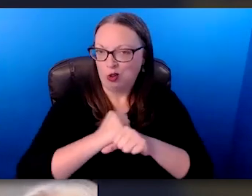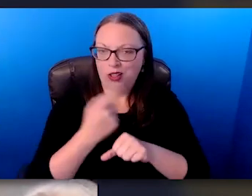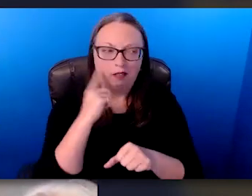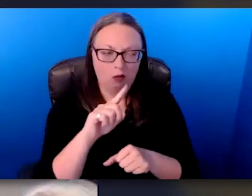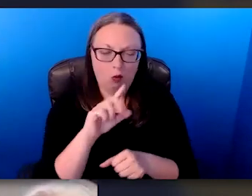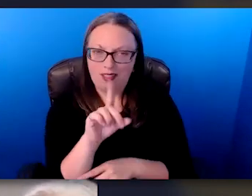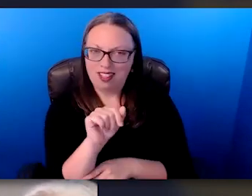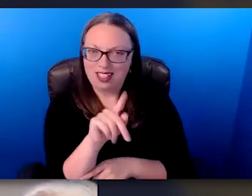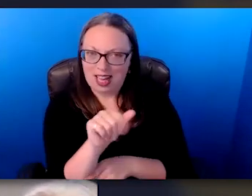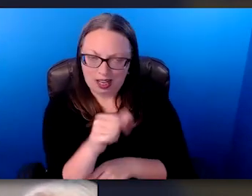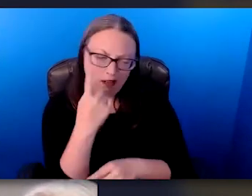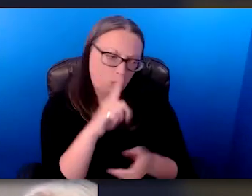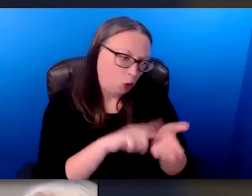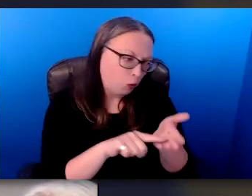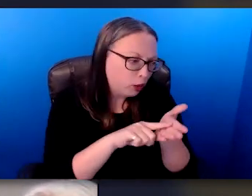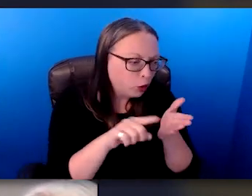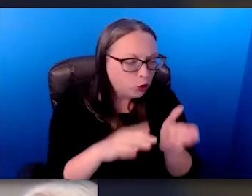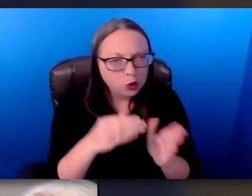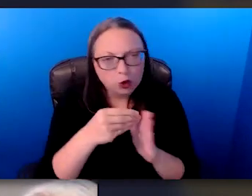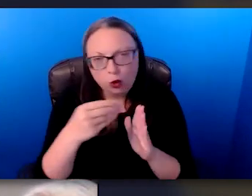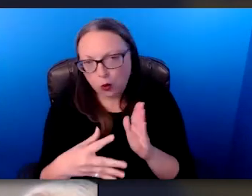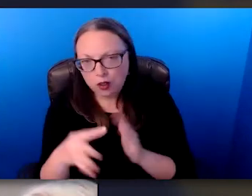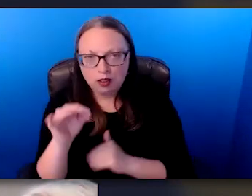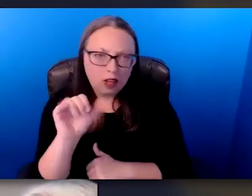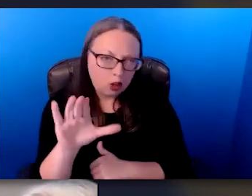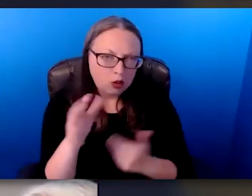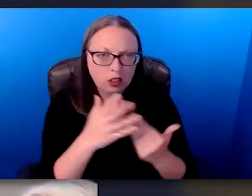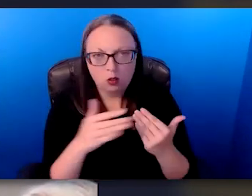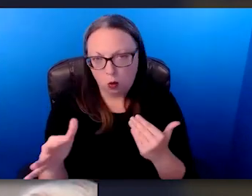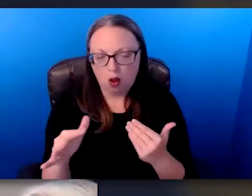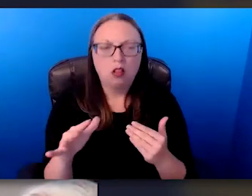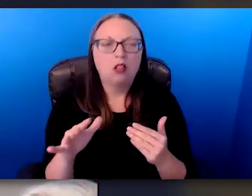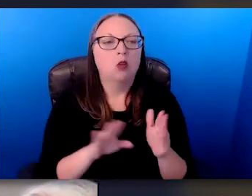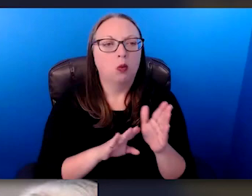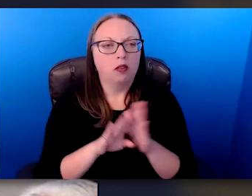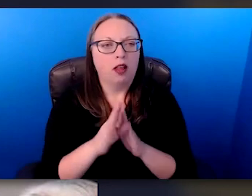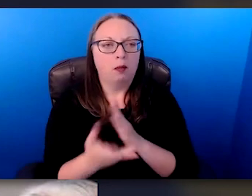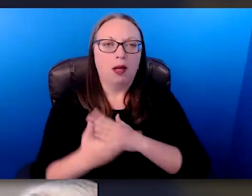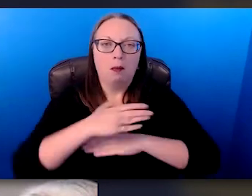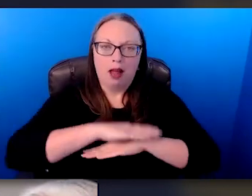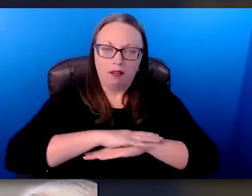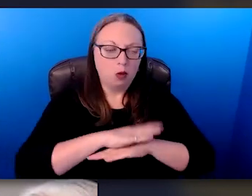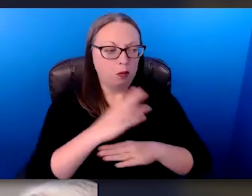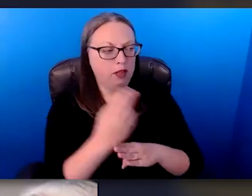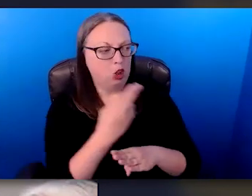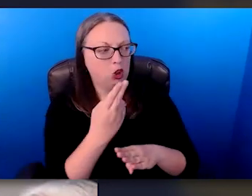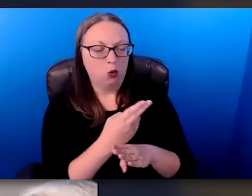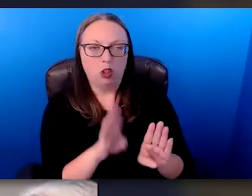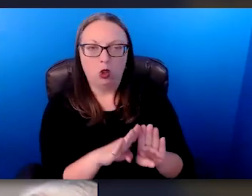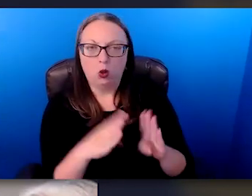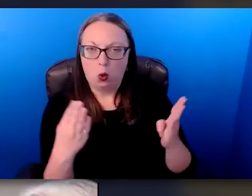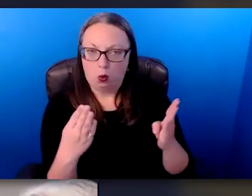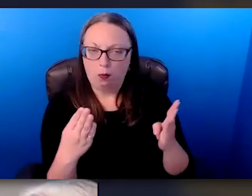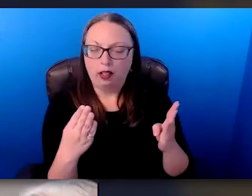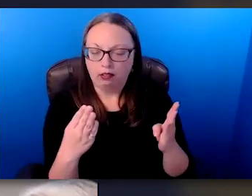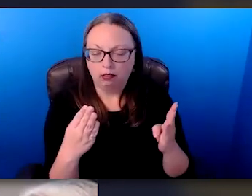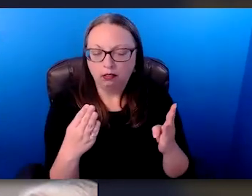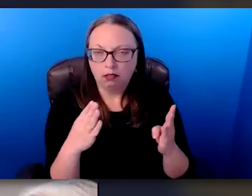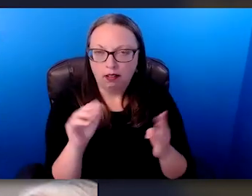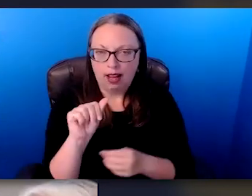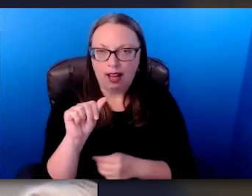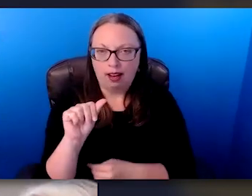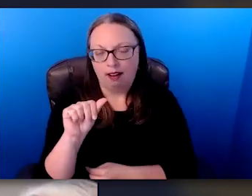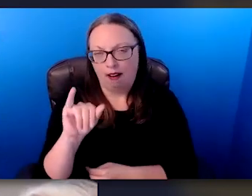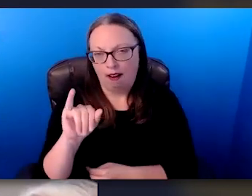on. And so we're developing a platform that leverages OpenAI GPT-4 to do that, that provides